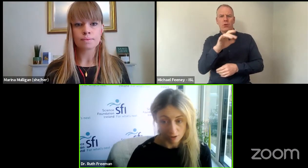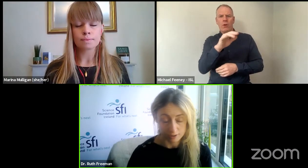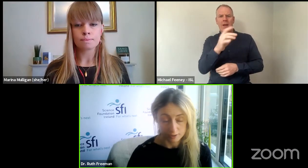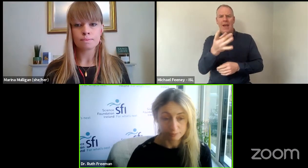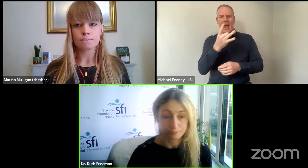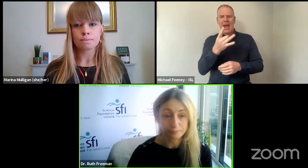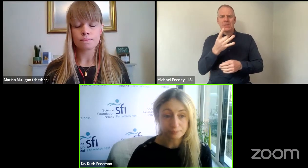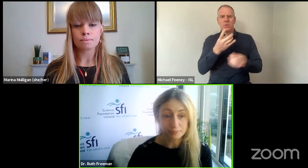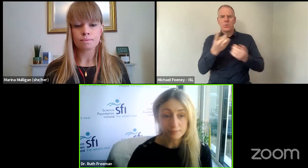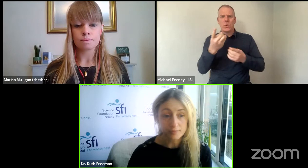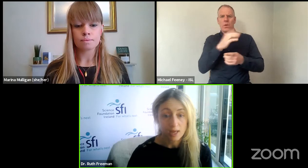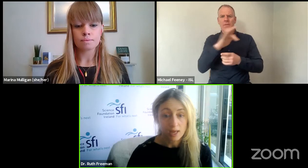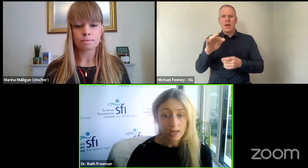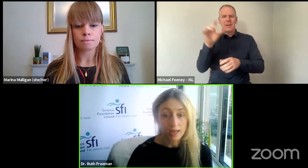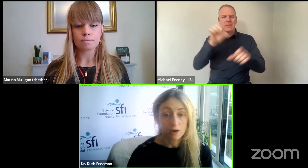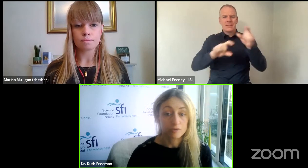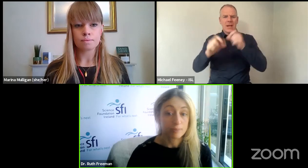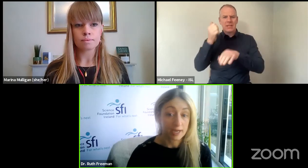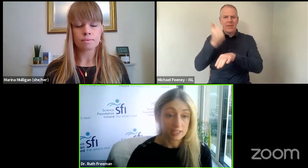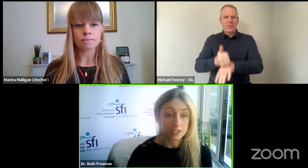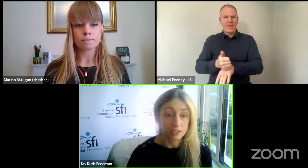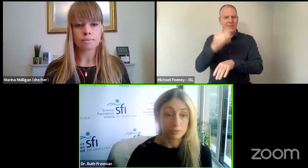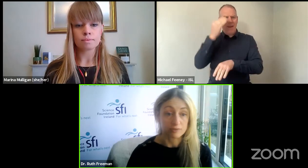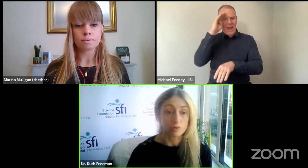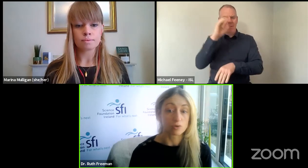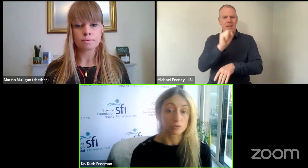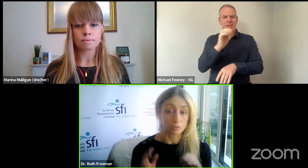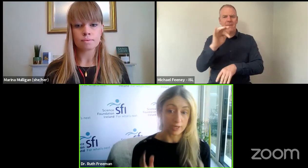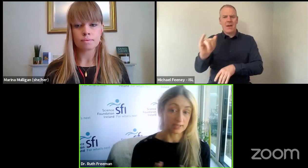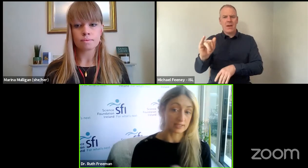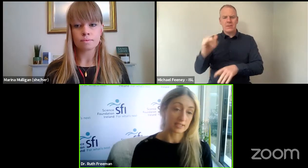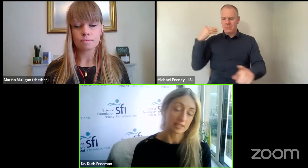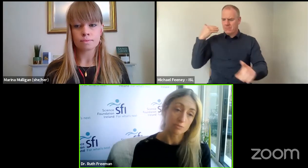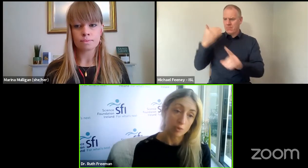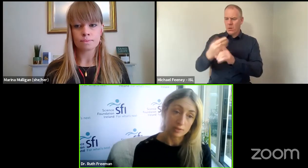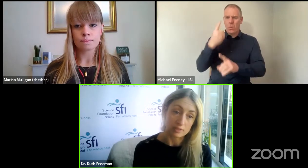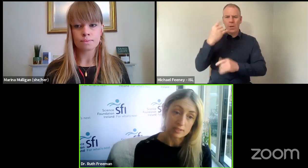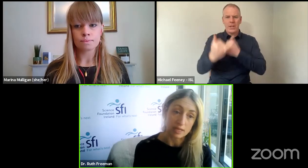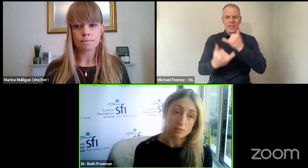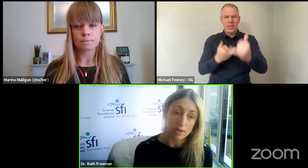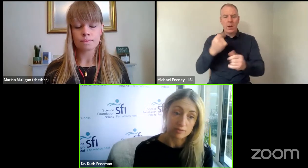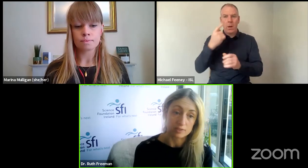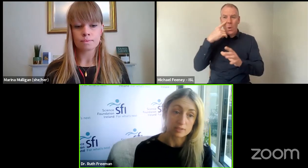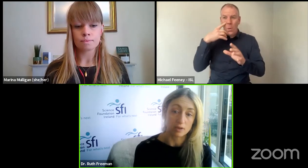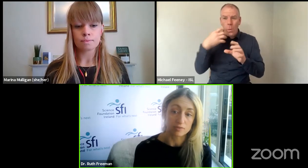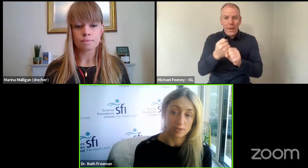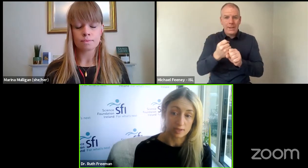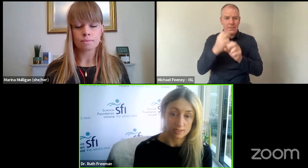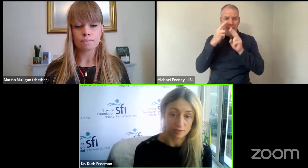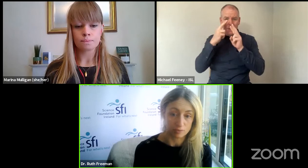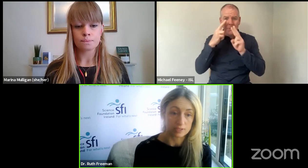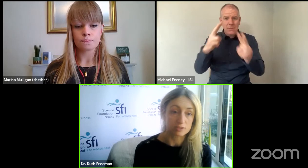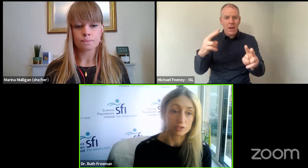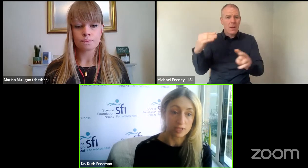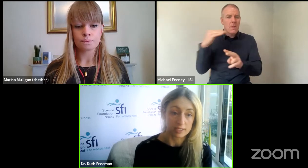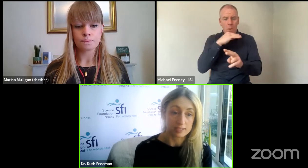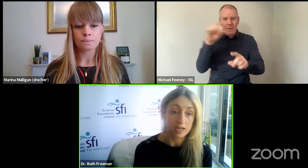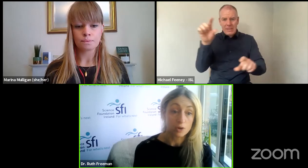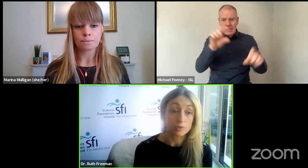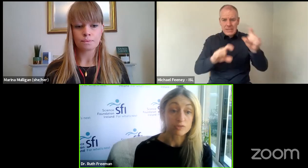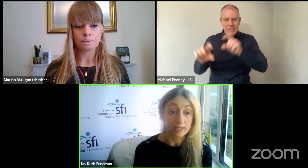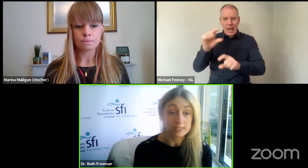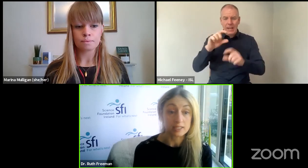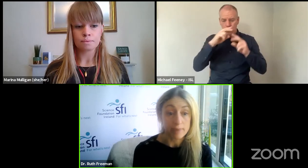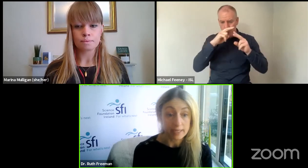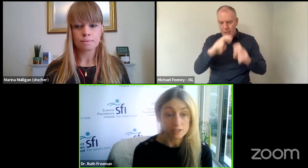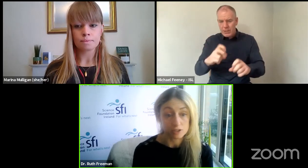Foundation Ireland. Over the past year, we've all witnessed the importance and relevance of scientific research as